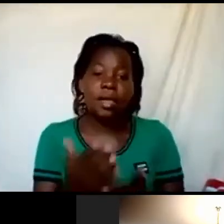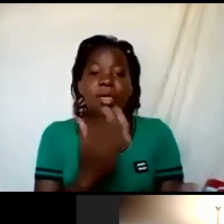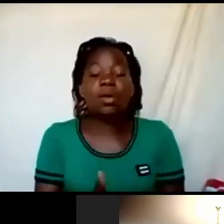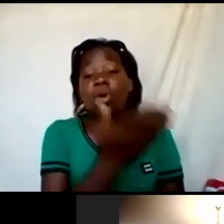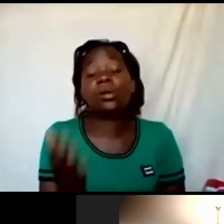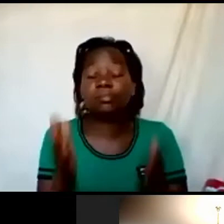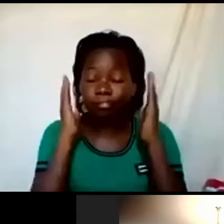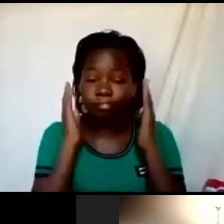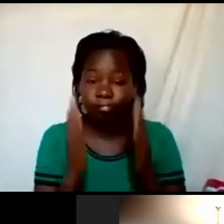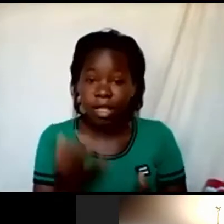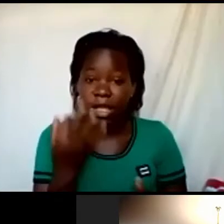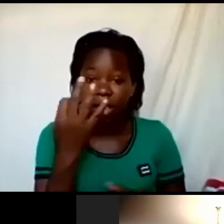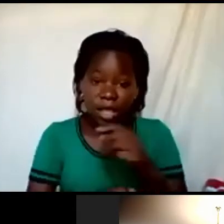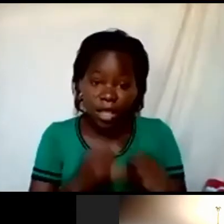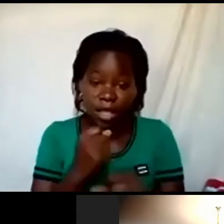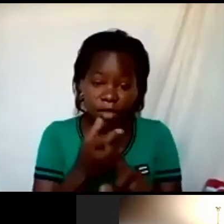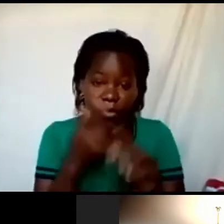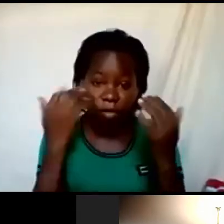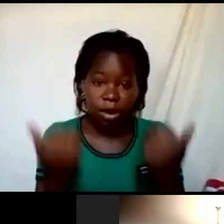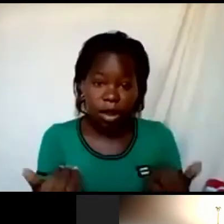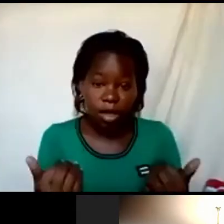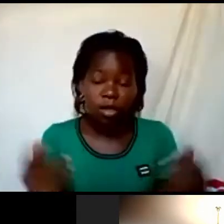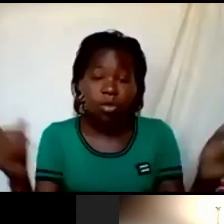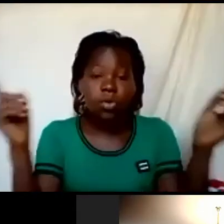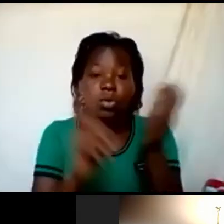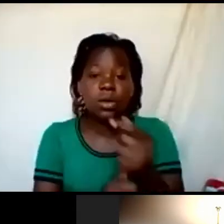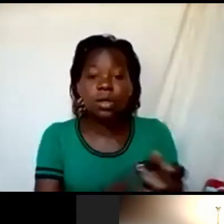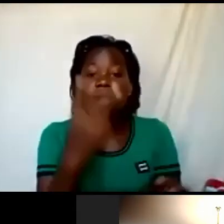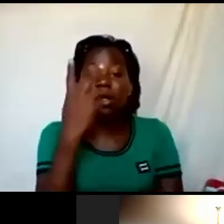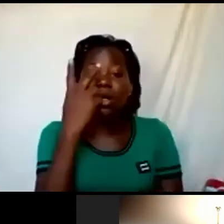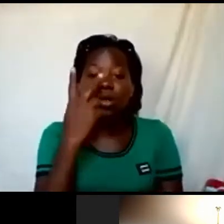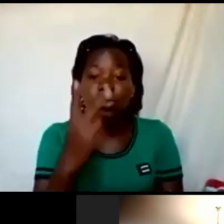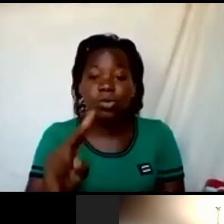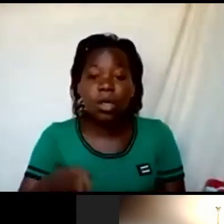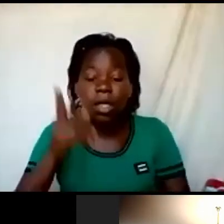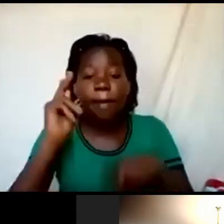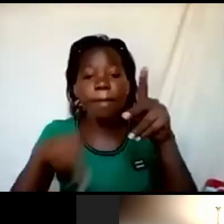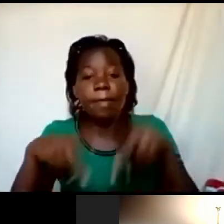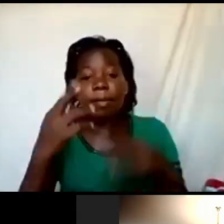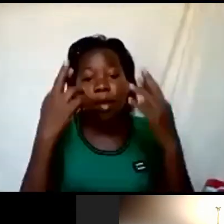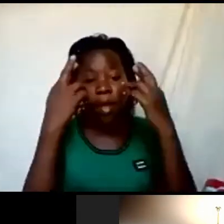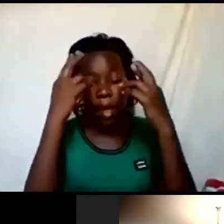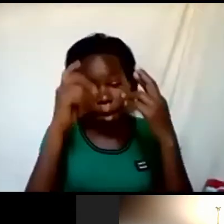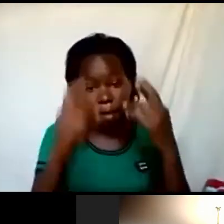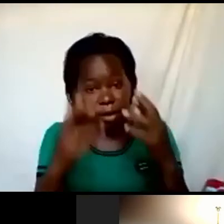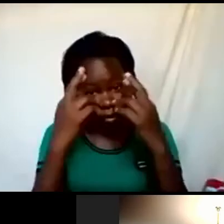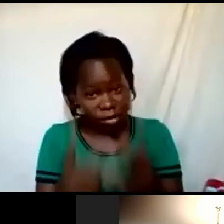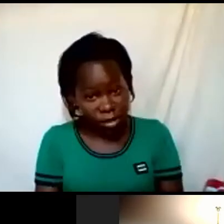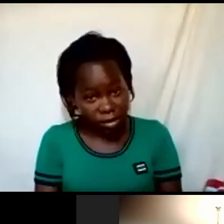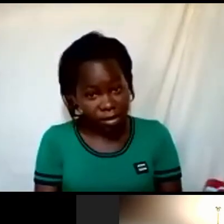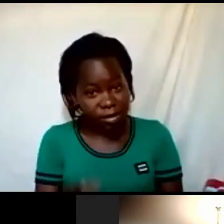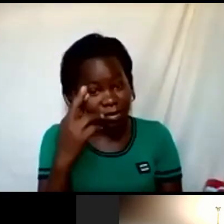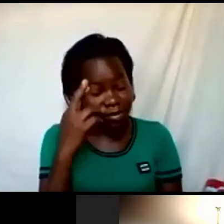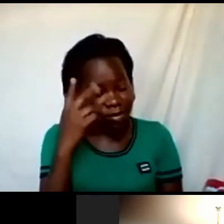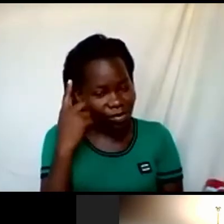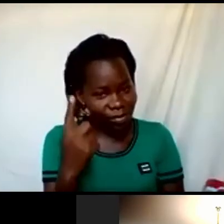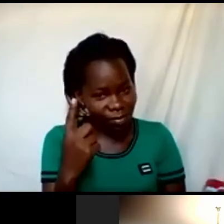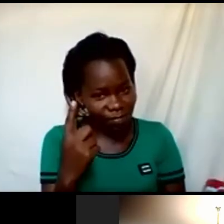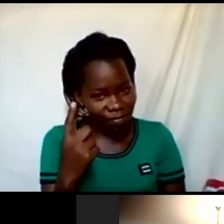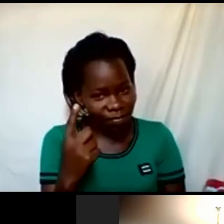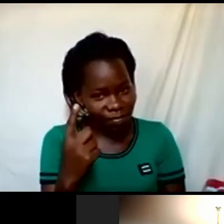3 years from now, you're going to have 2,000 people and the person starting then will have one. The odds are on your